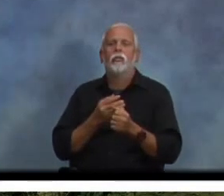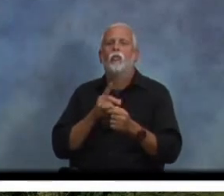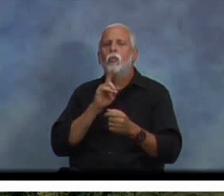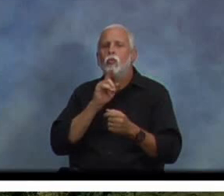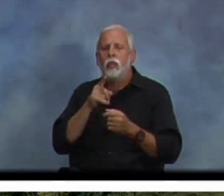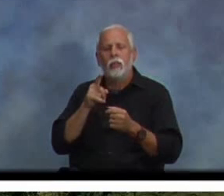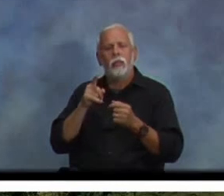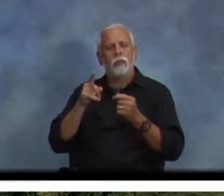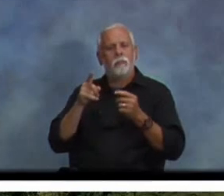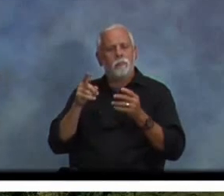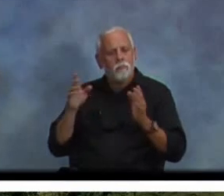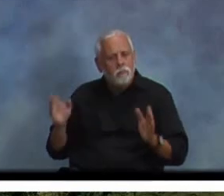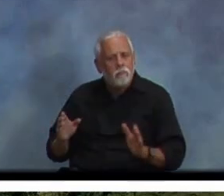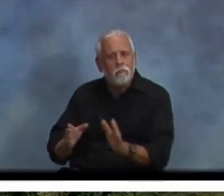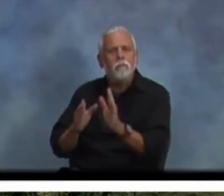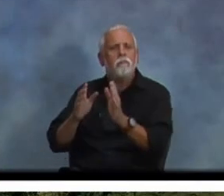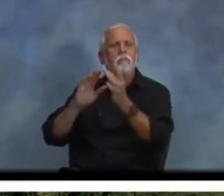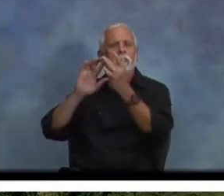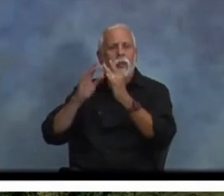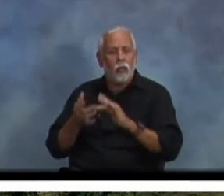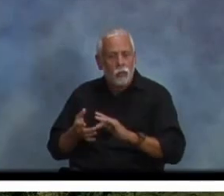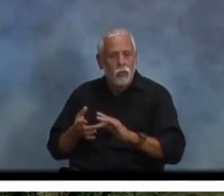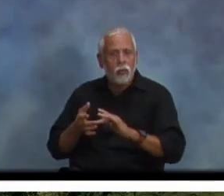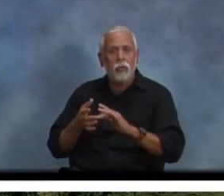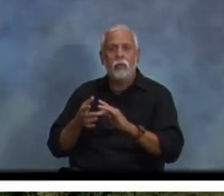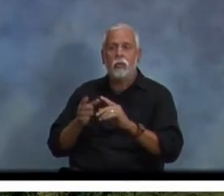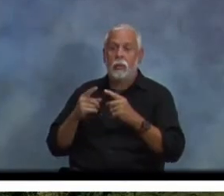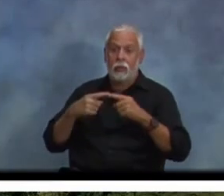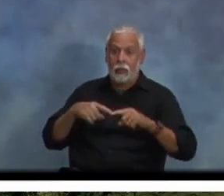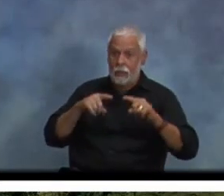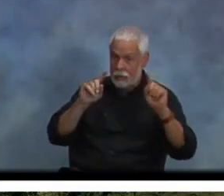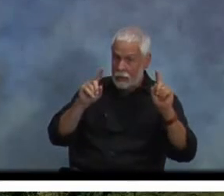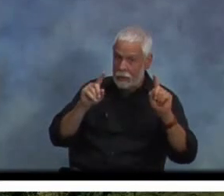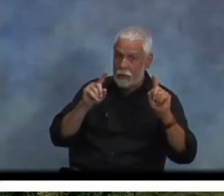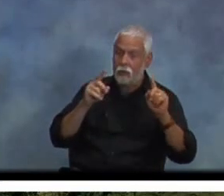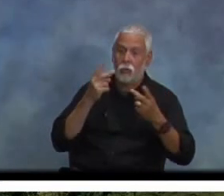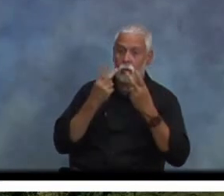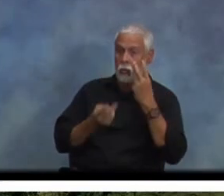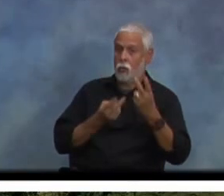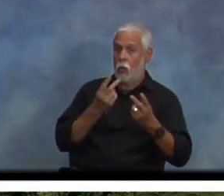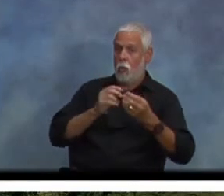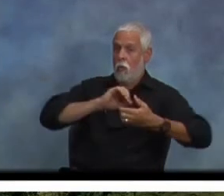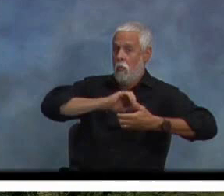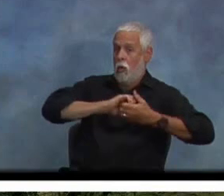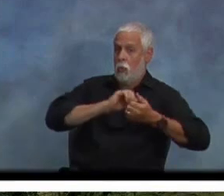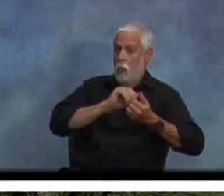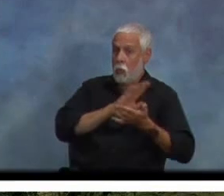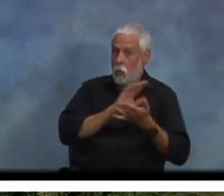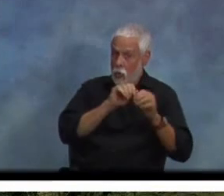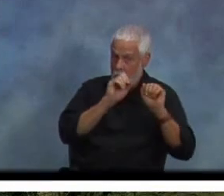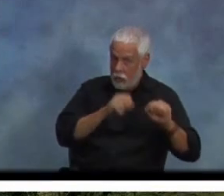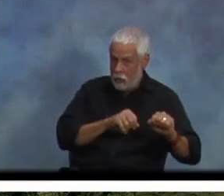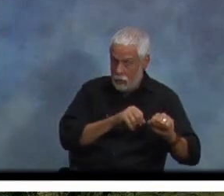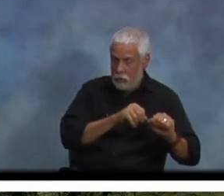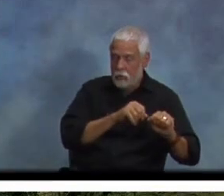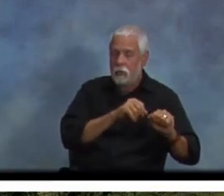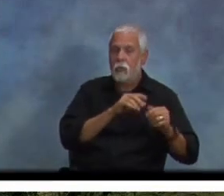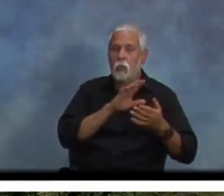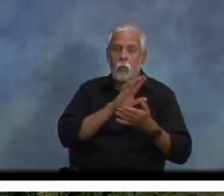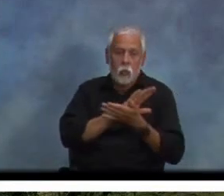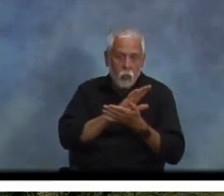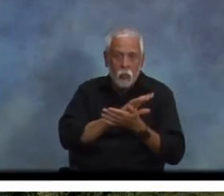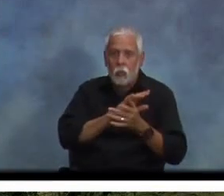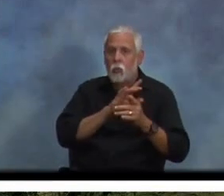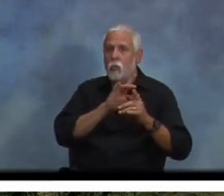we really continued the vaccine outreach events here, building on the success that we had seen with partnering with our school systems, and